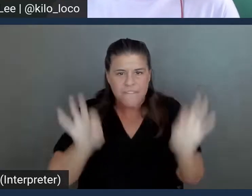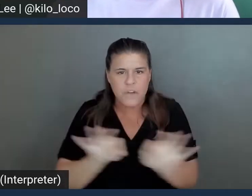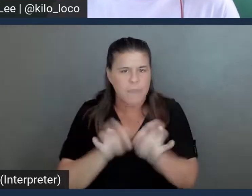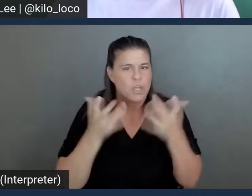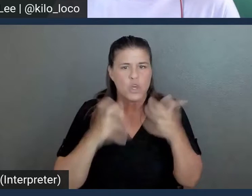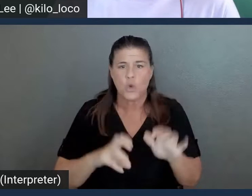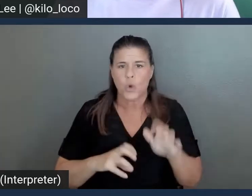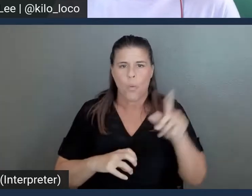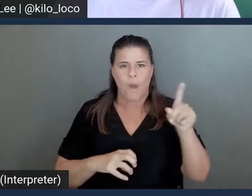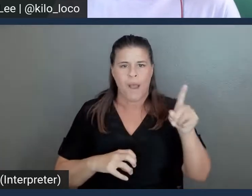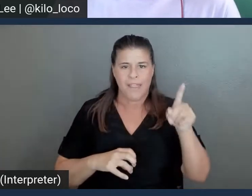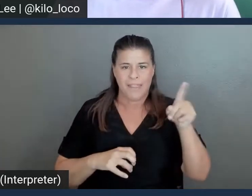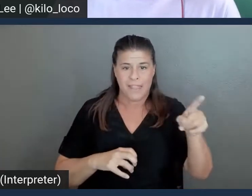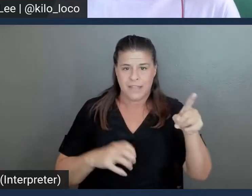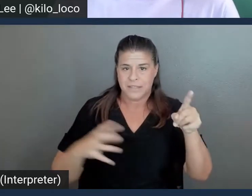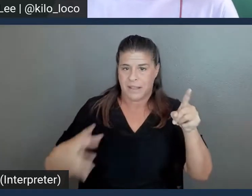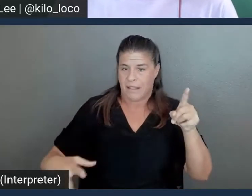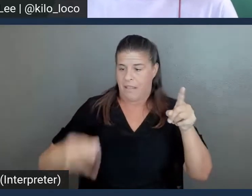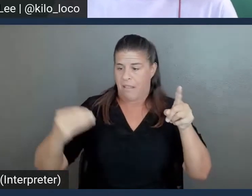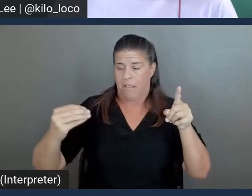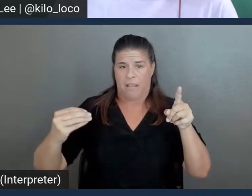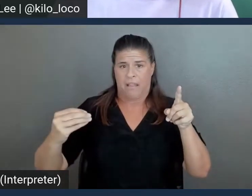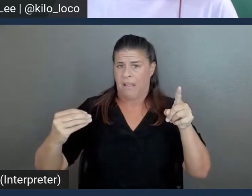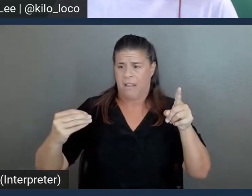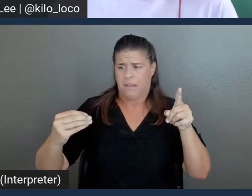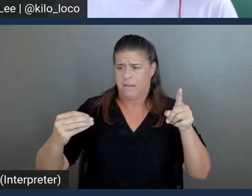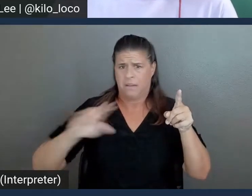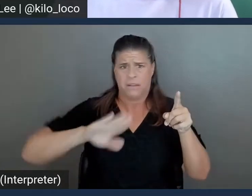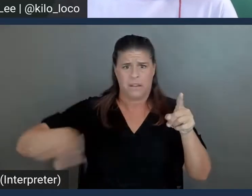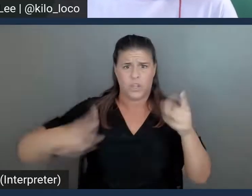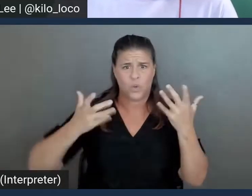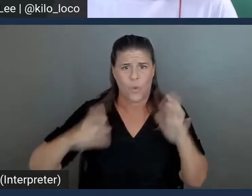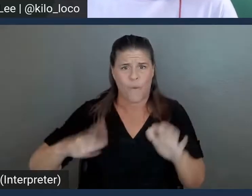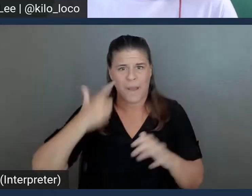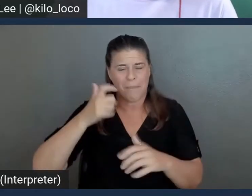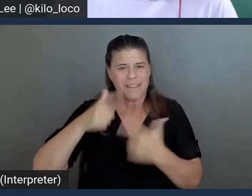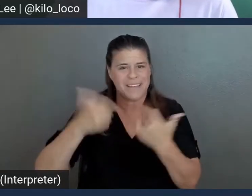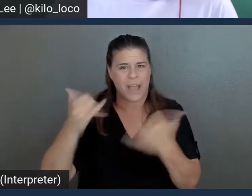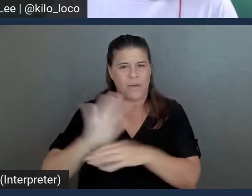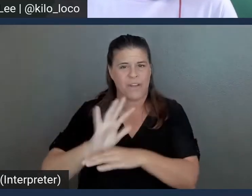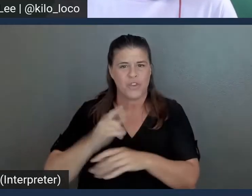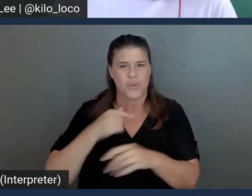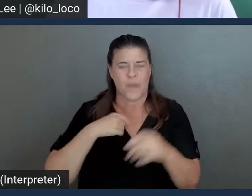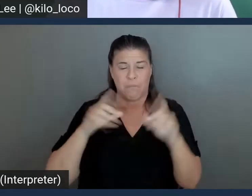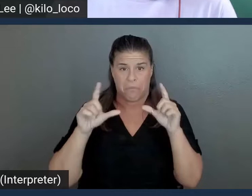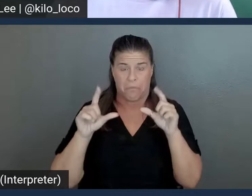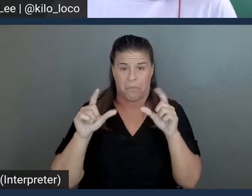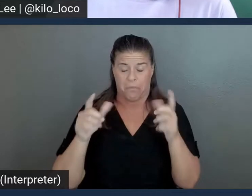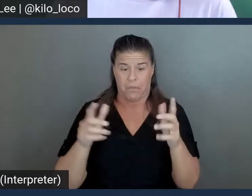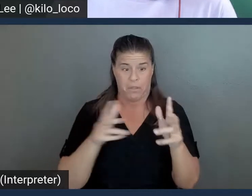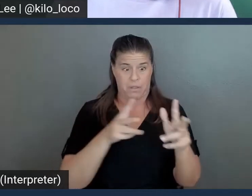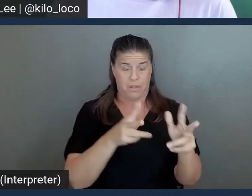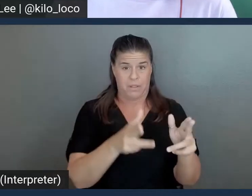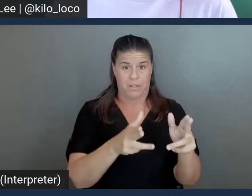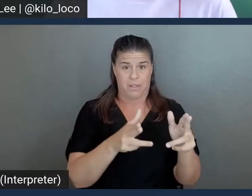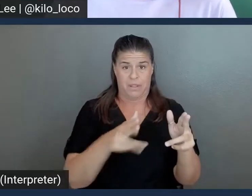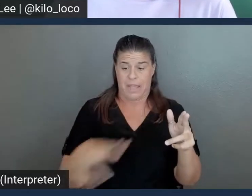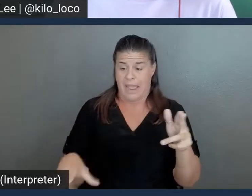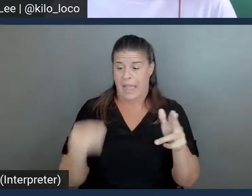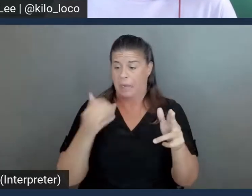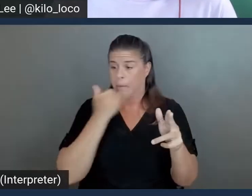want one additional frame, because then when you create your video, you have a blink of a frame from the cut. From a different